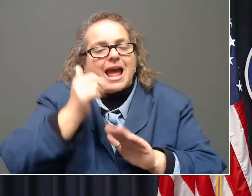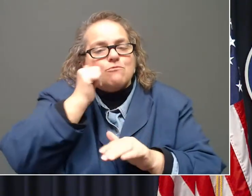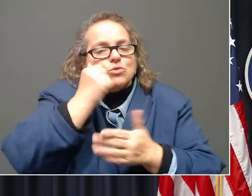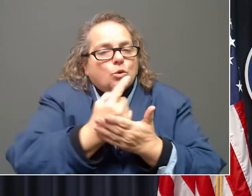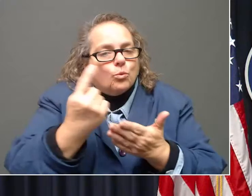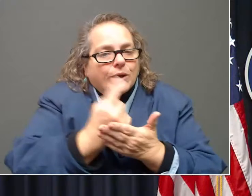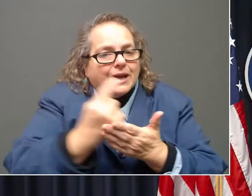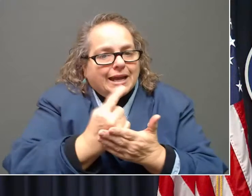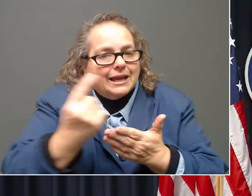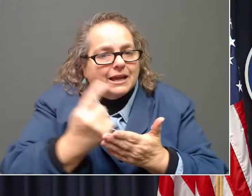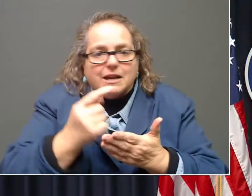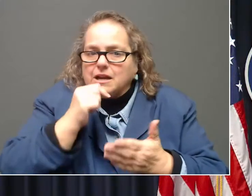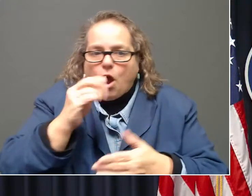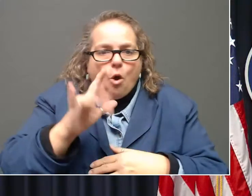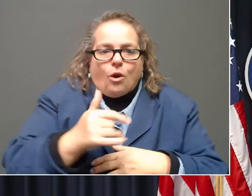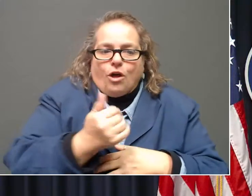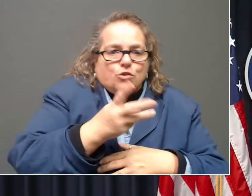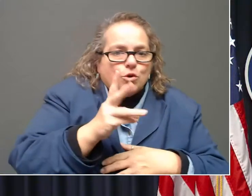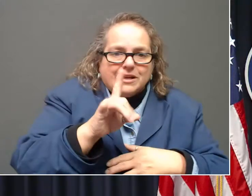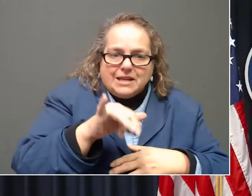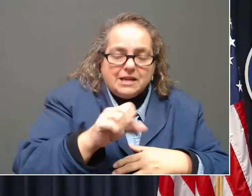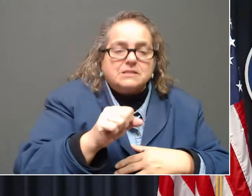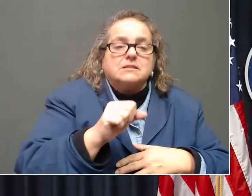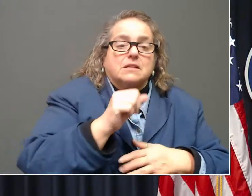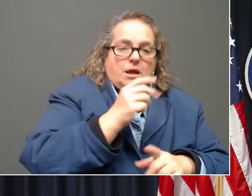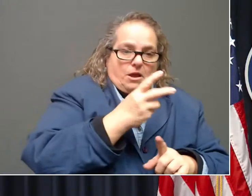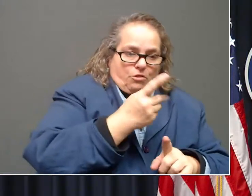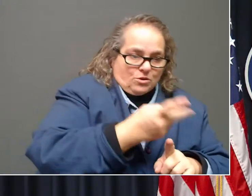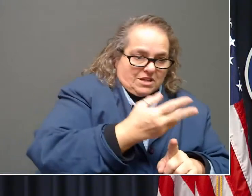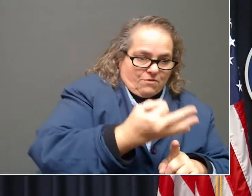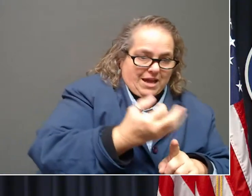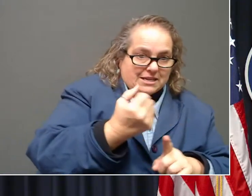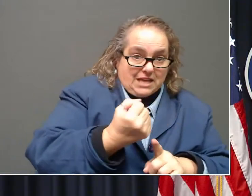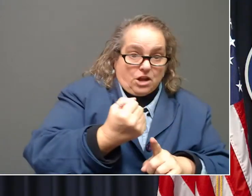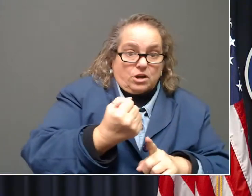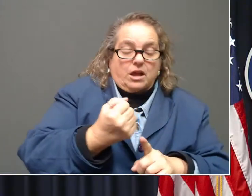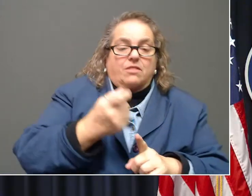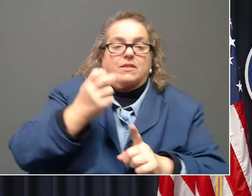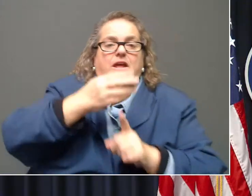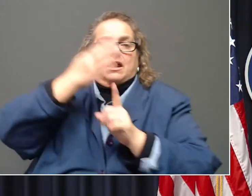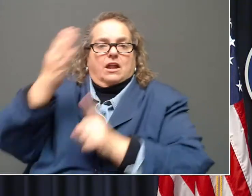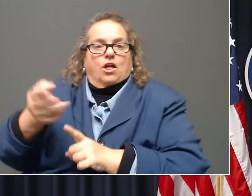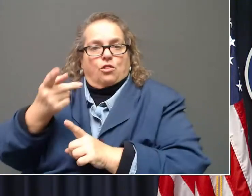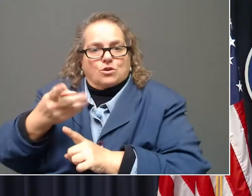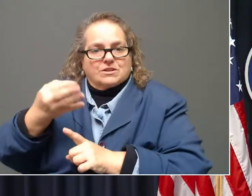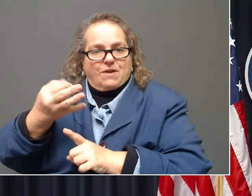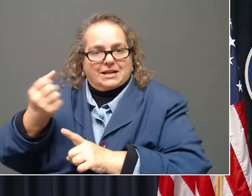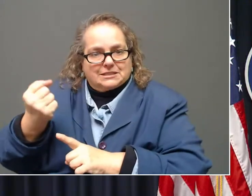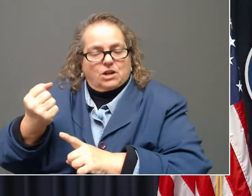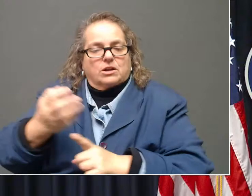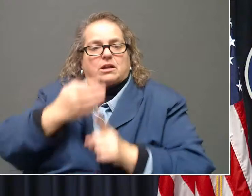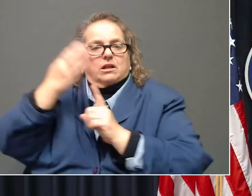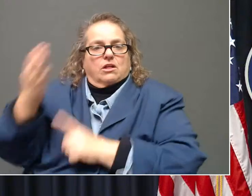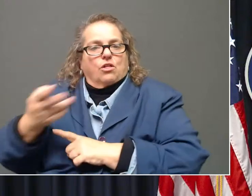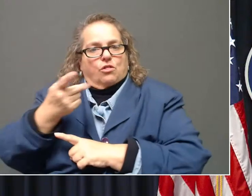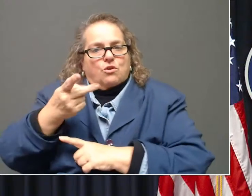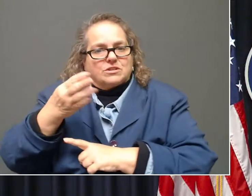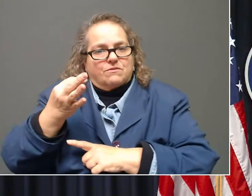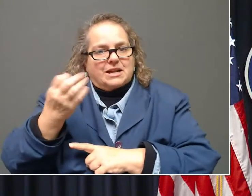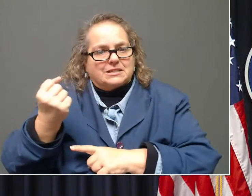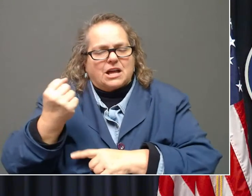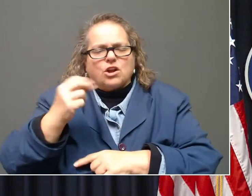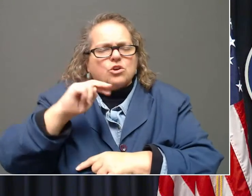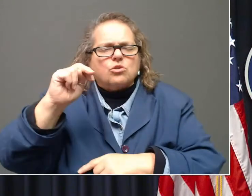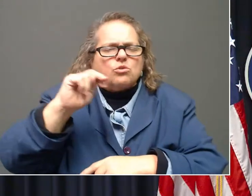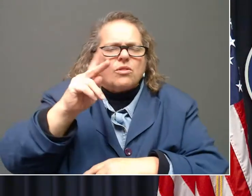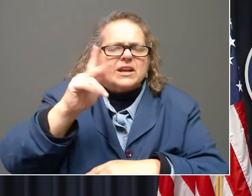they must wait to get vaccinated. Can you talk about why they're not being prioritized with teachers or in the next group tier, given